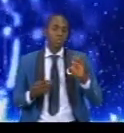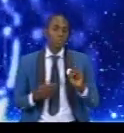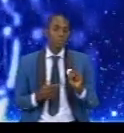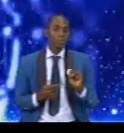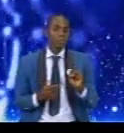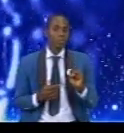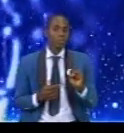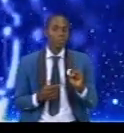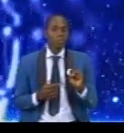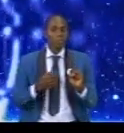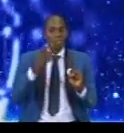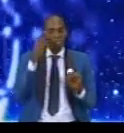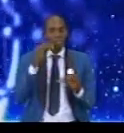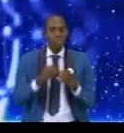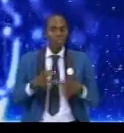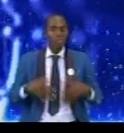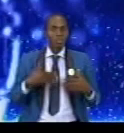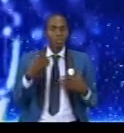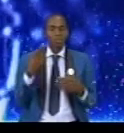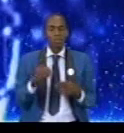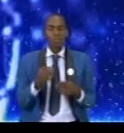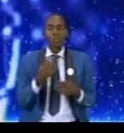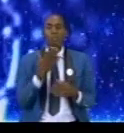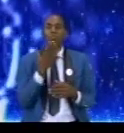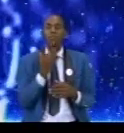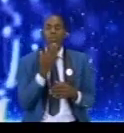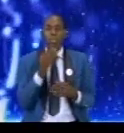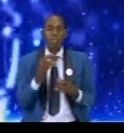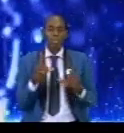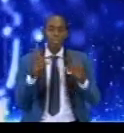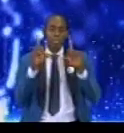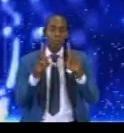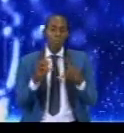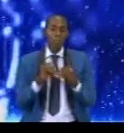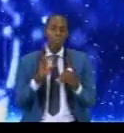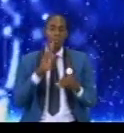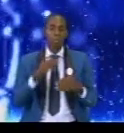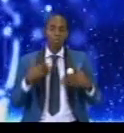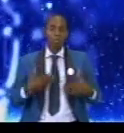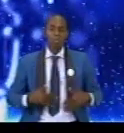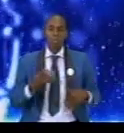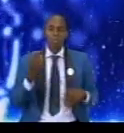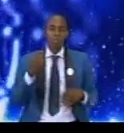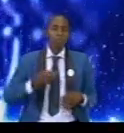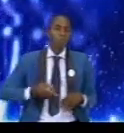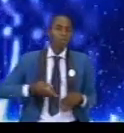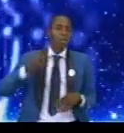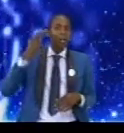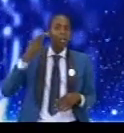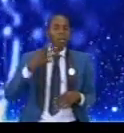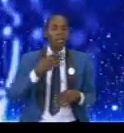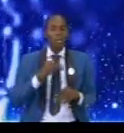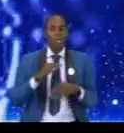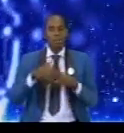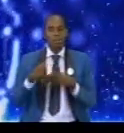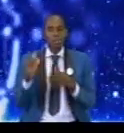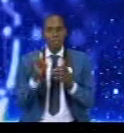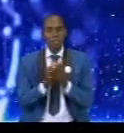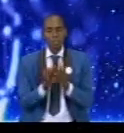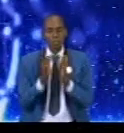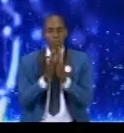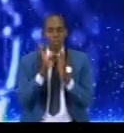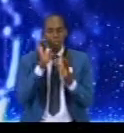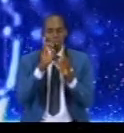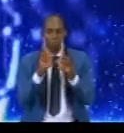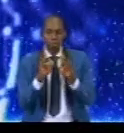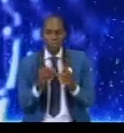sugar level was 350. After that, I check it, it didn't come down to normal size.